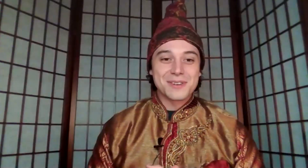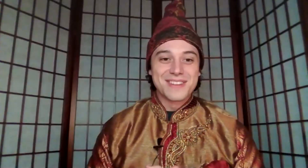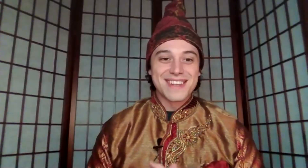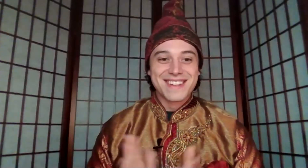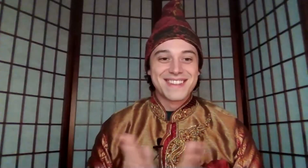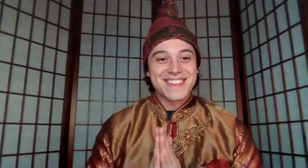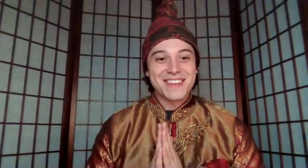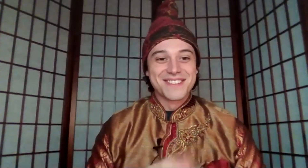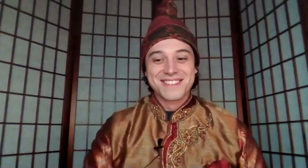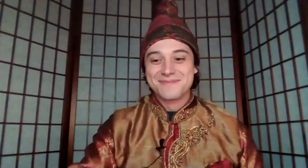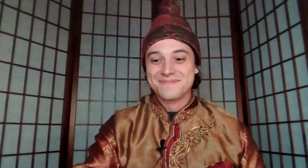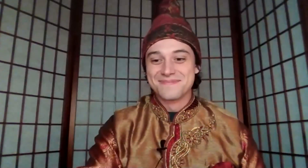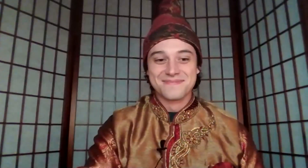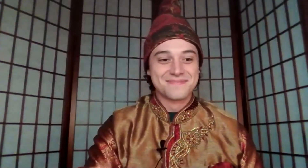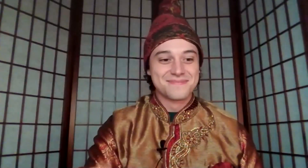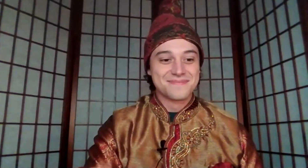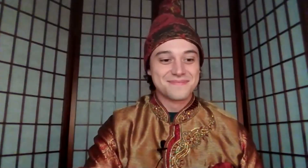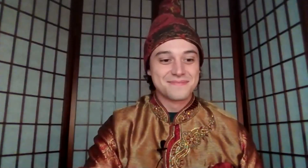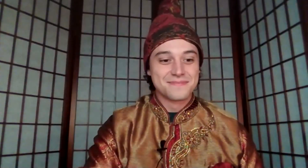fairs. So thank you.